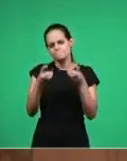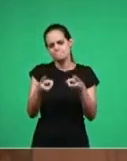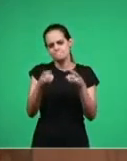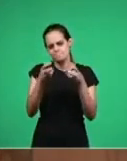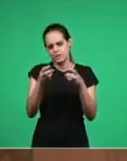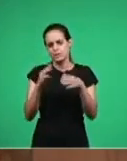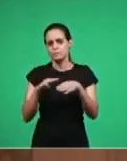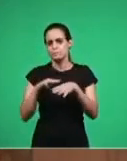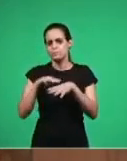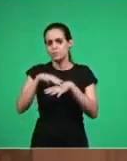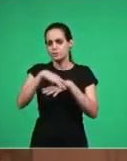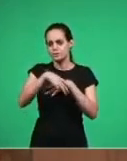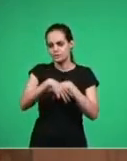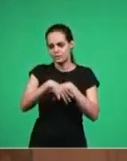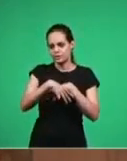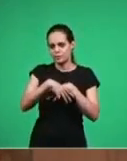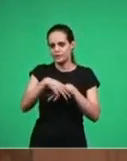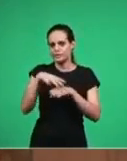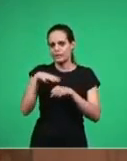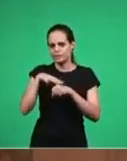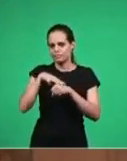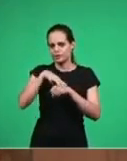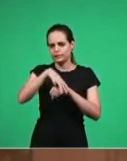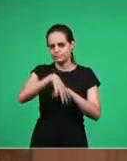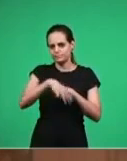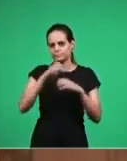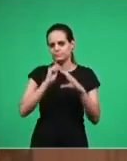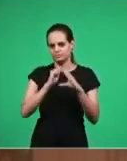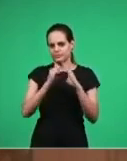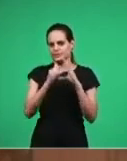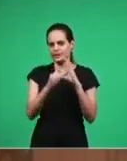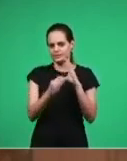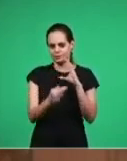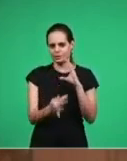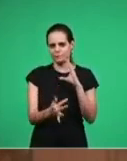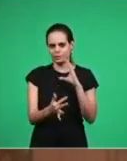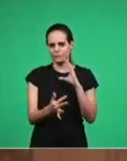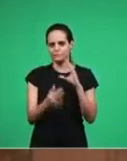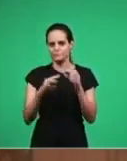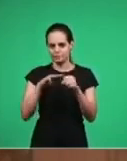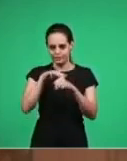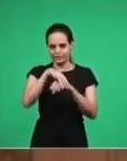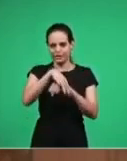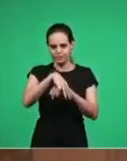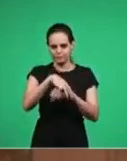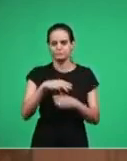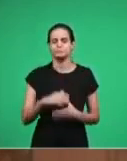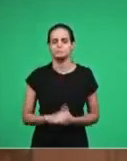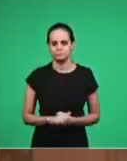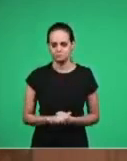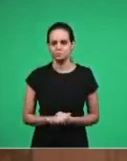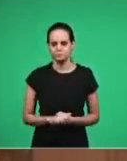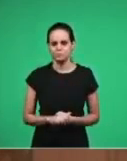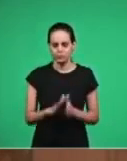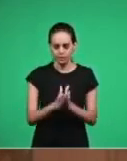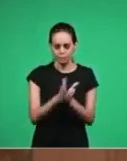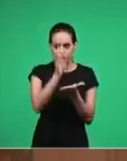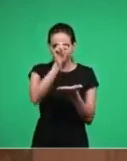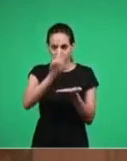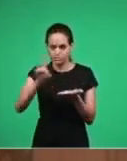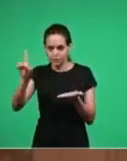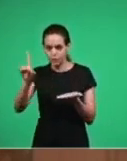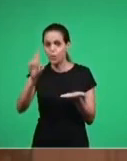is for the purpose to give the pastoral characteristics of the ministry of the Lord.